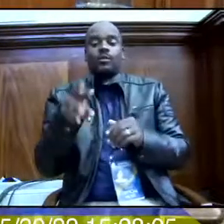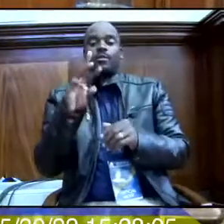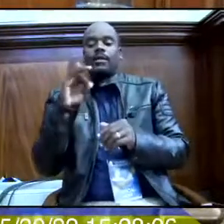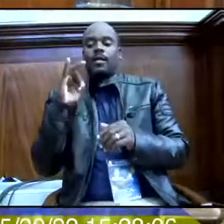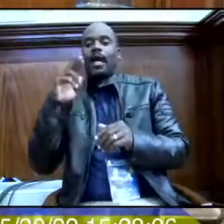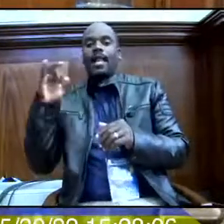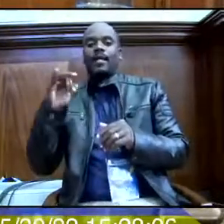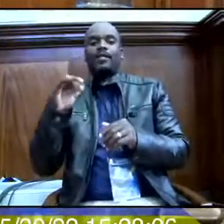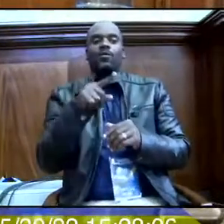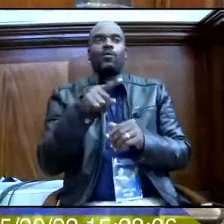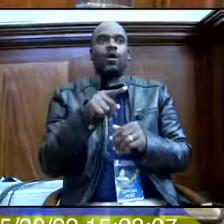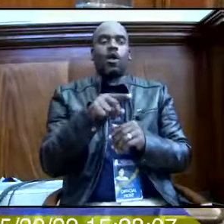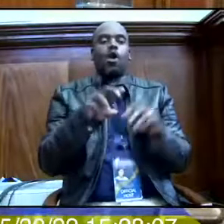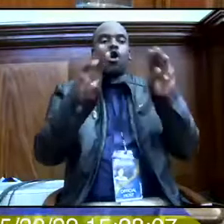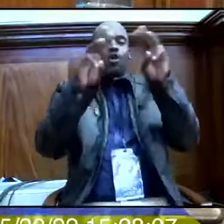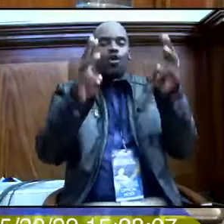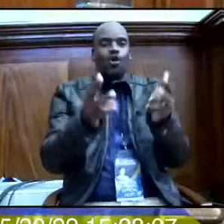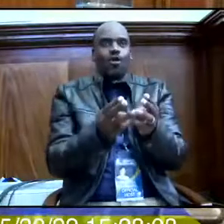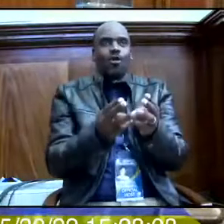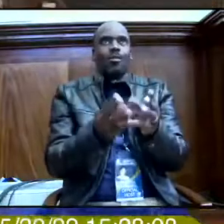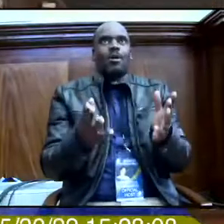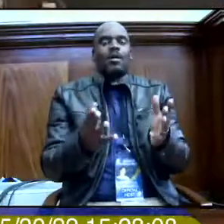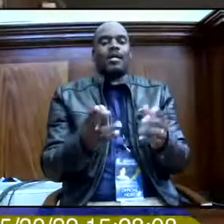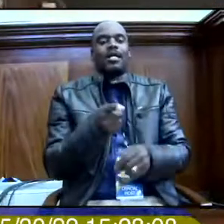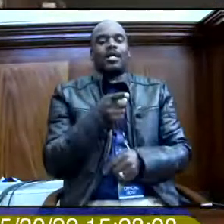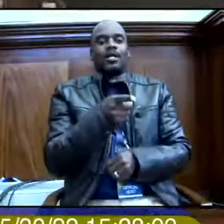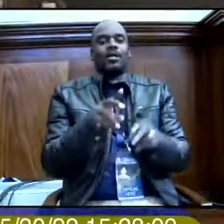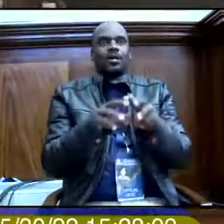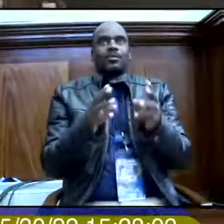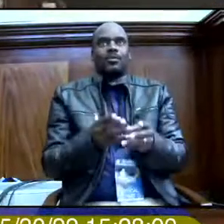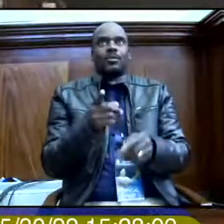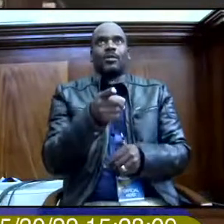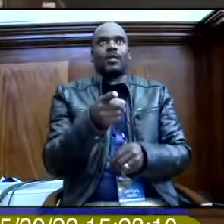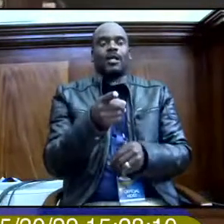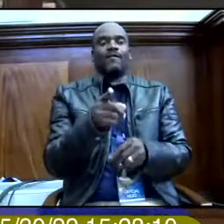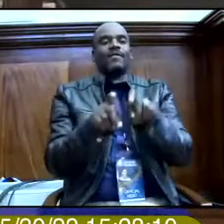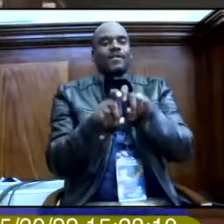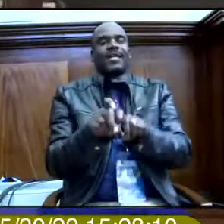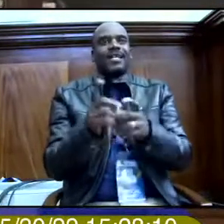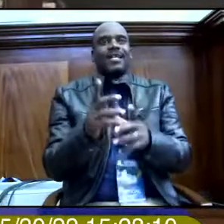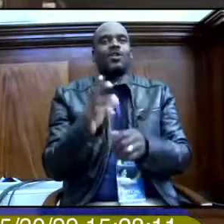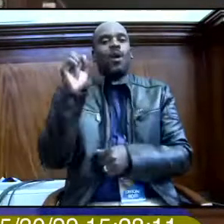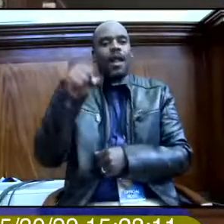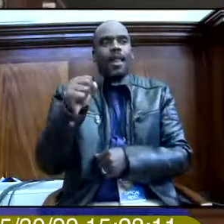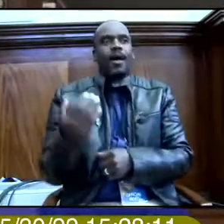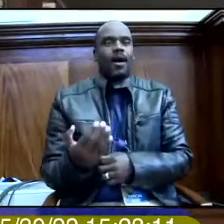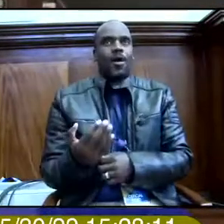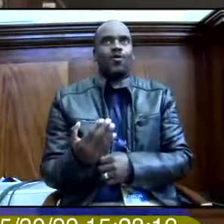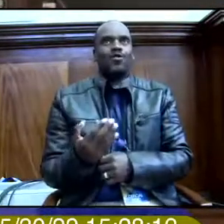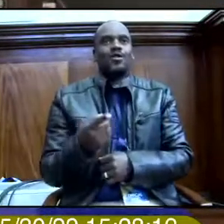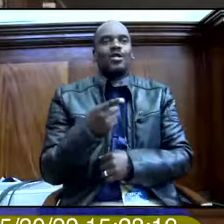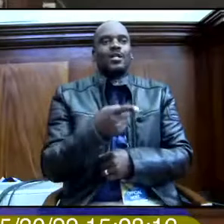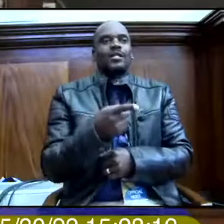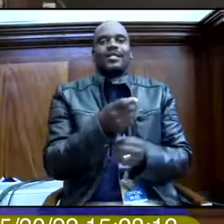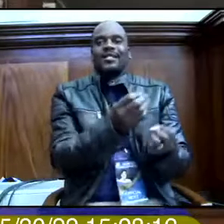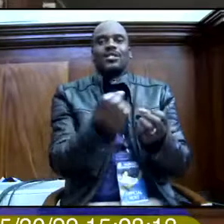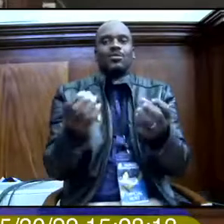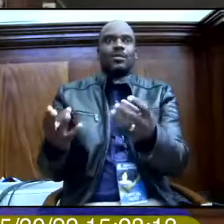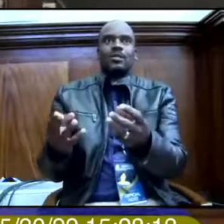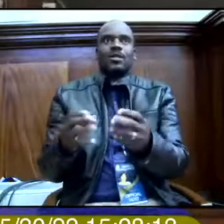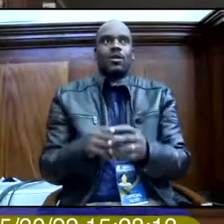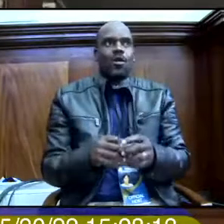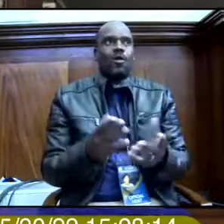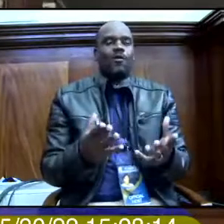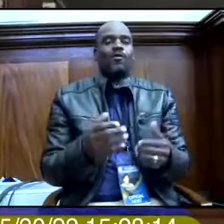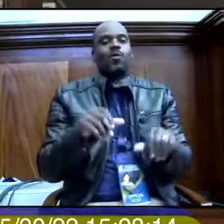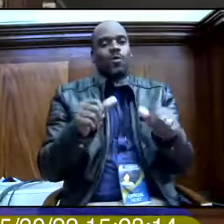for the common goods the corporations object failure to allow redistribution of wealth and